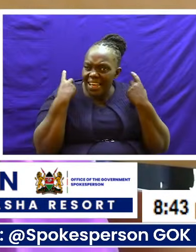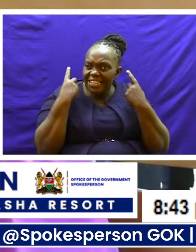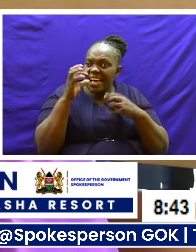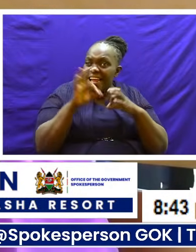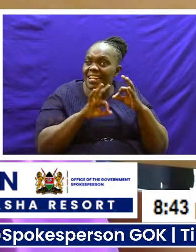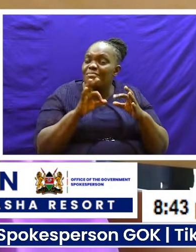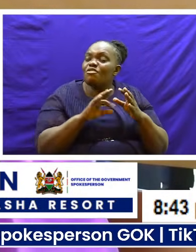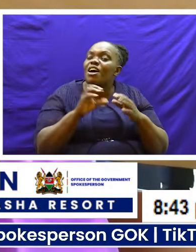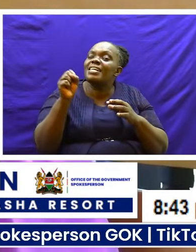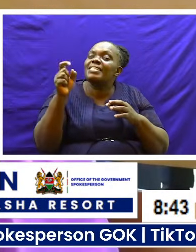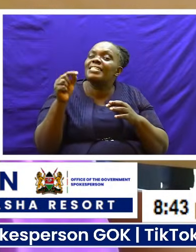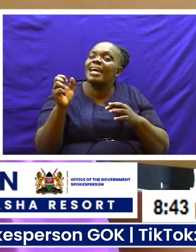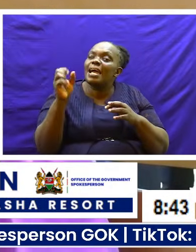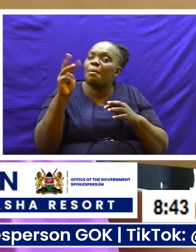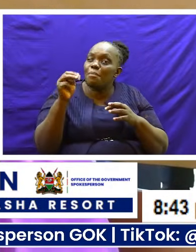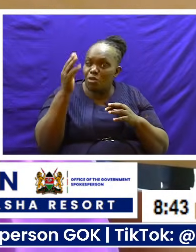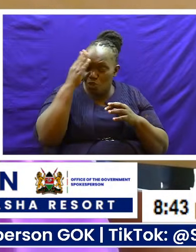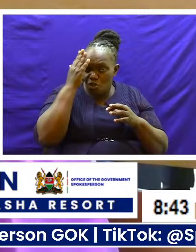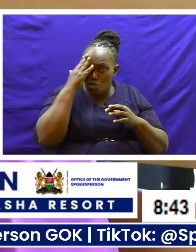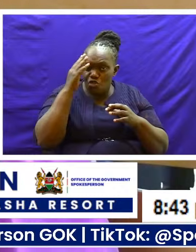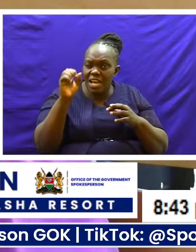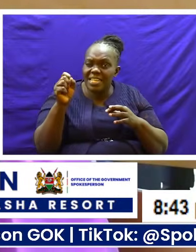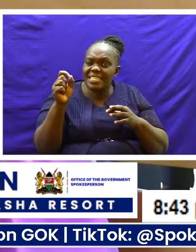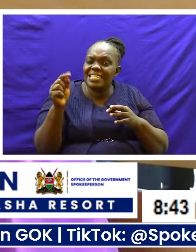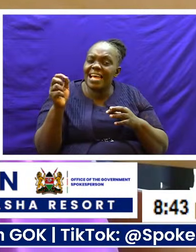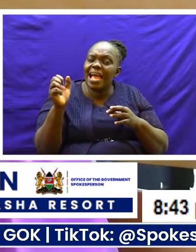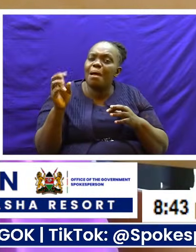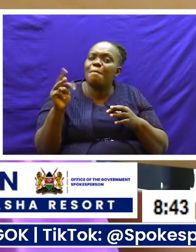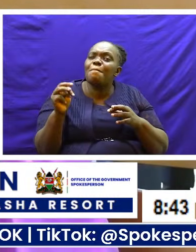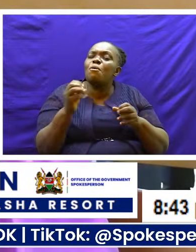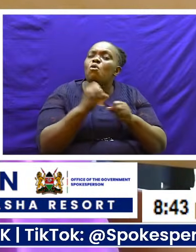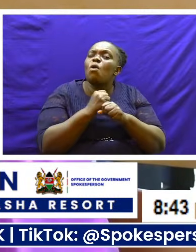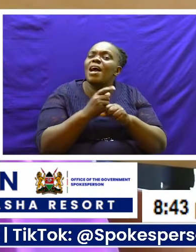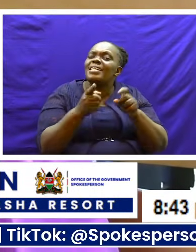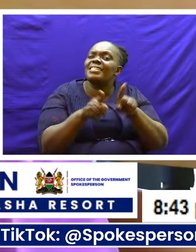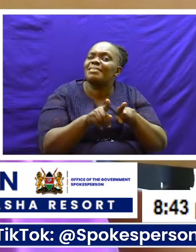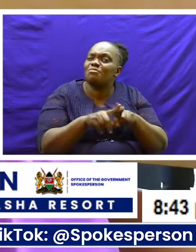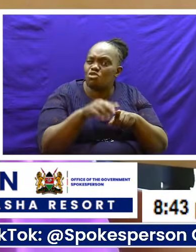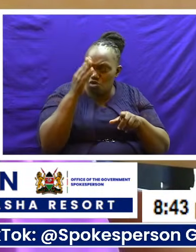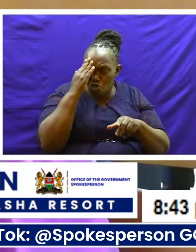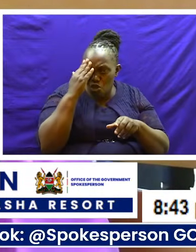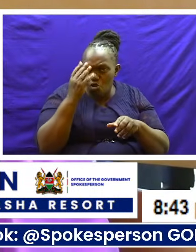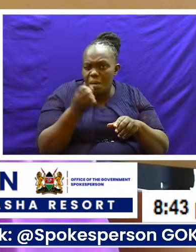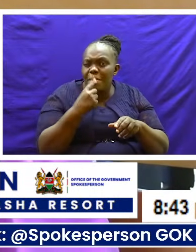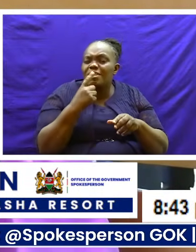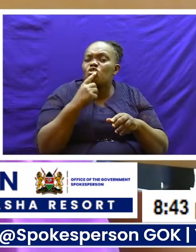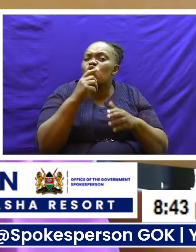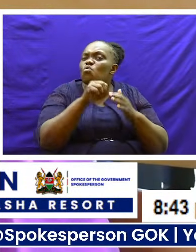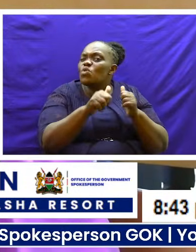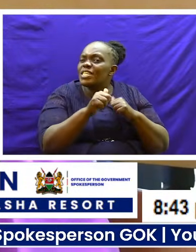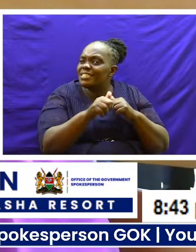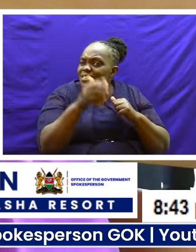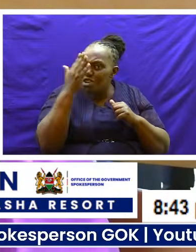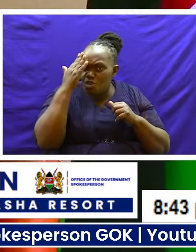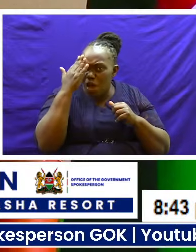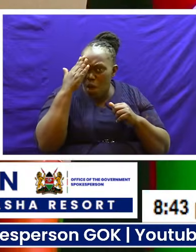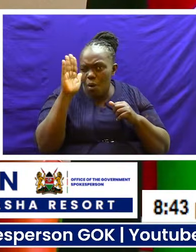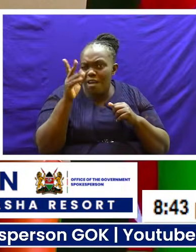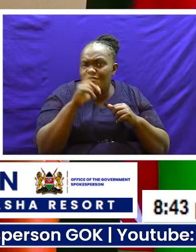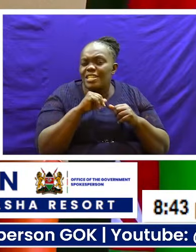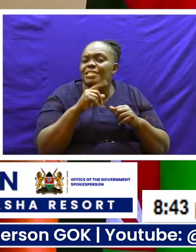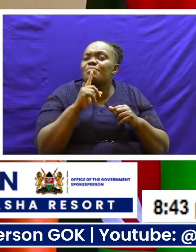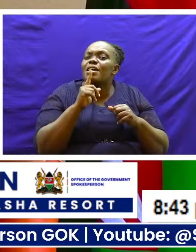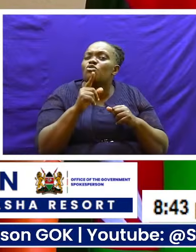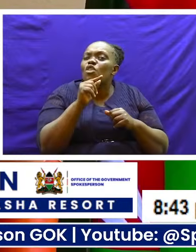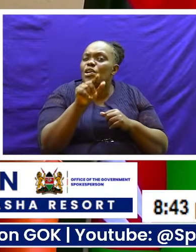are a STEM. You already know you are STEM. We work around the STEM to know whether you are medical or engineering. Okay. I can assure